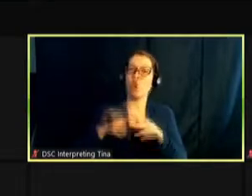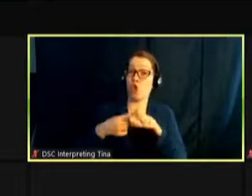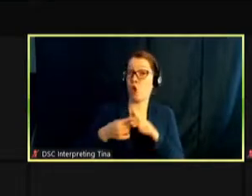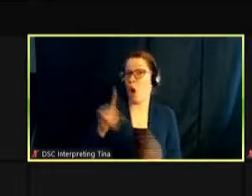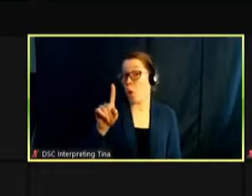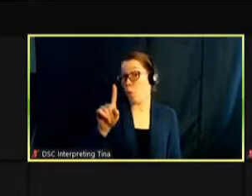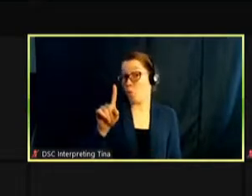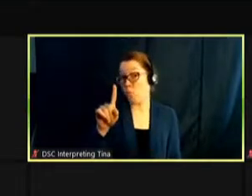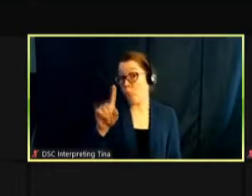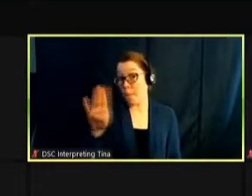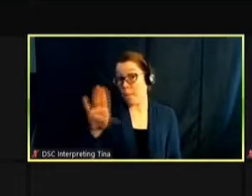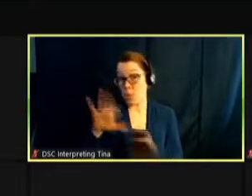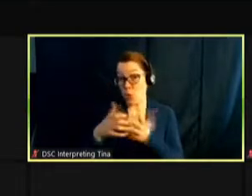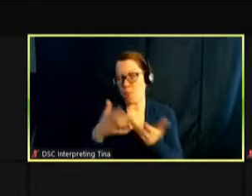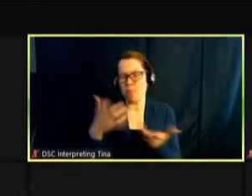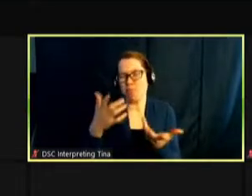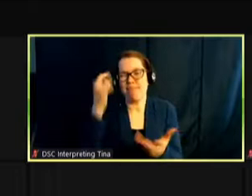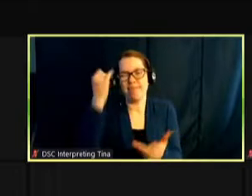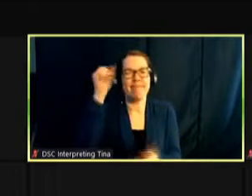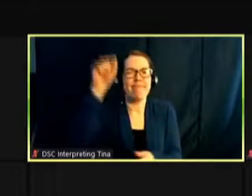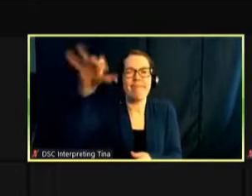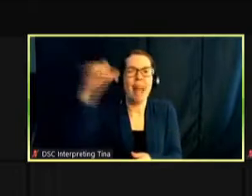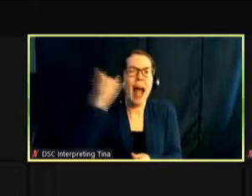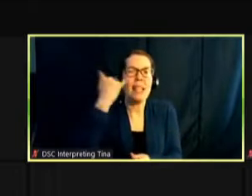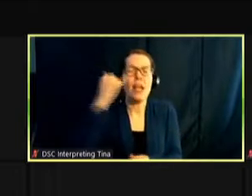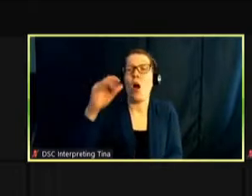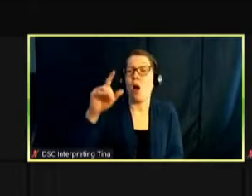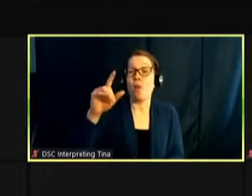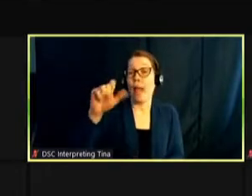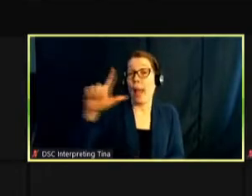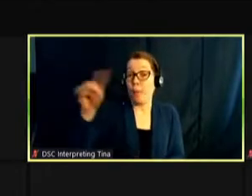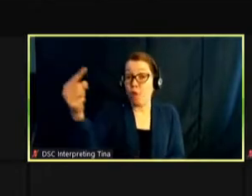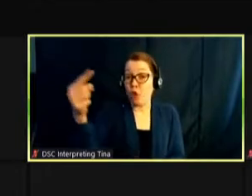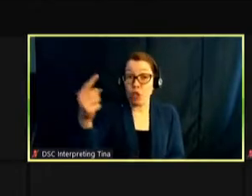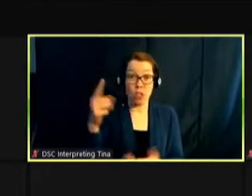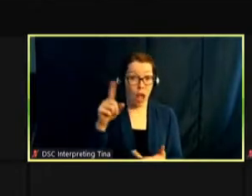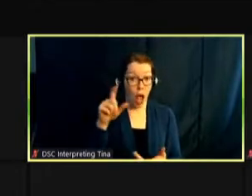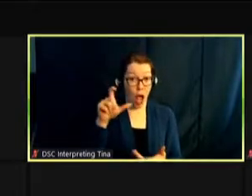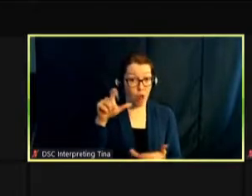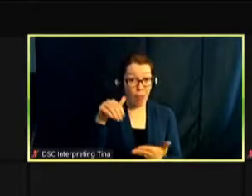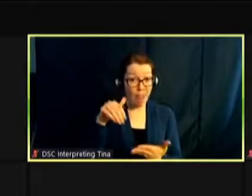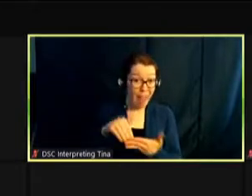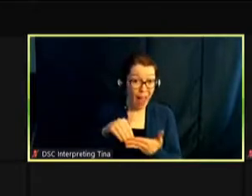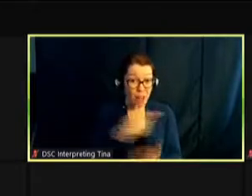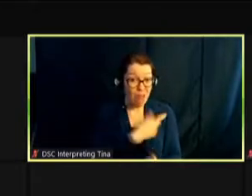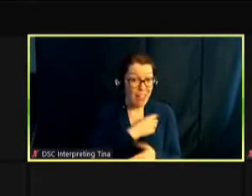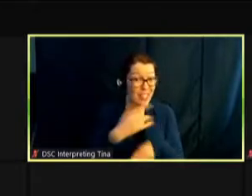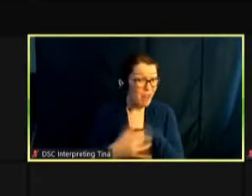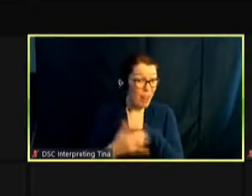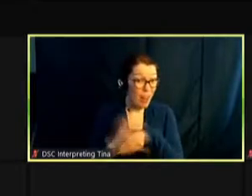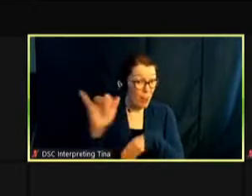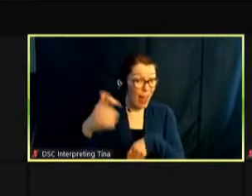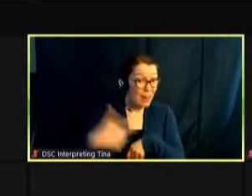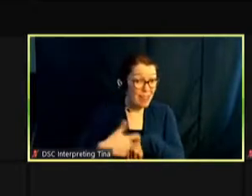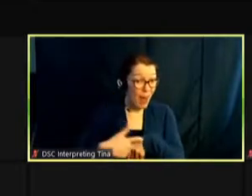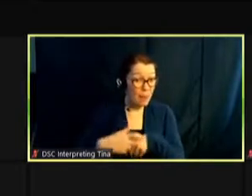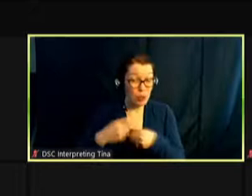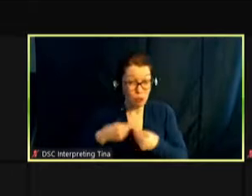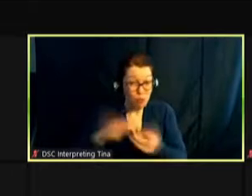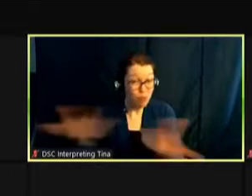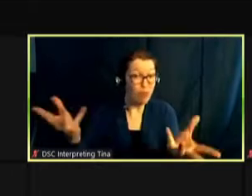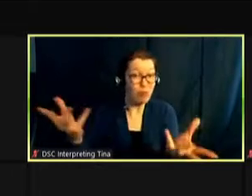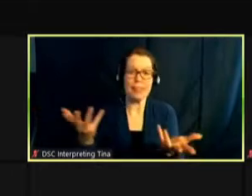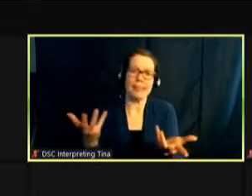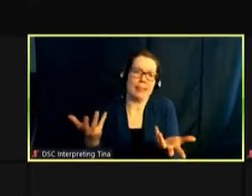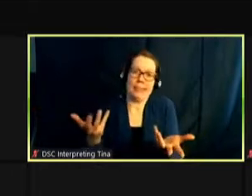1st. I'm just throwing out a date. Are we going to have 100,000 doses to be able to actually do them? So there's a lot of